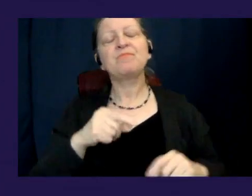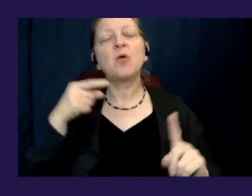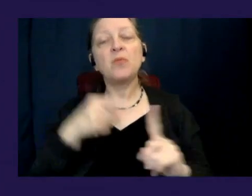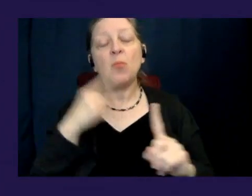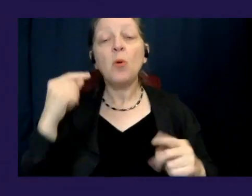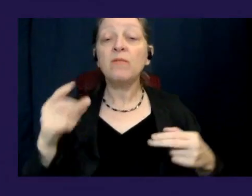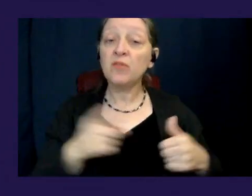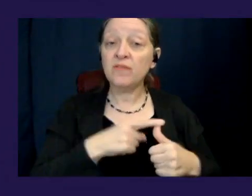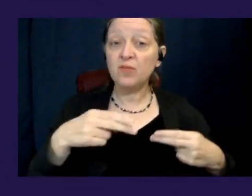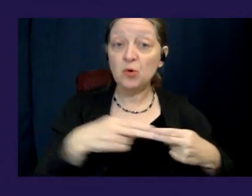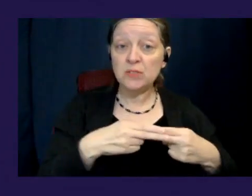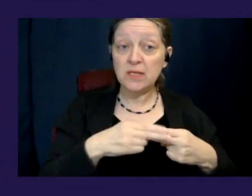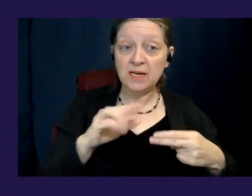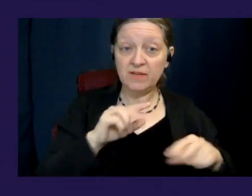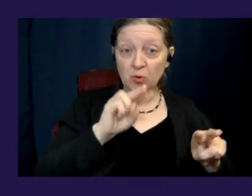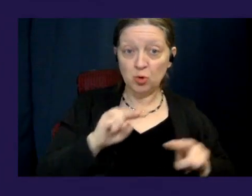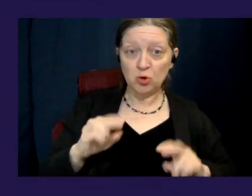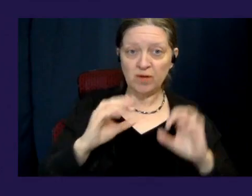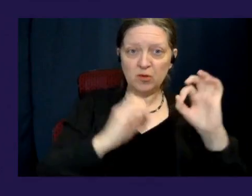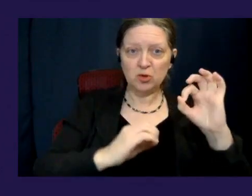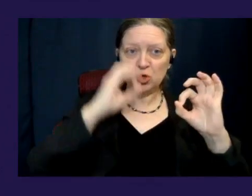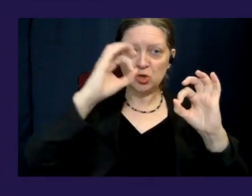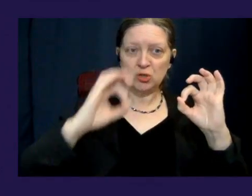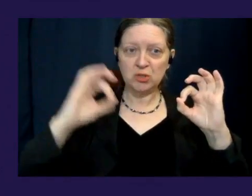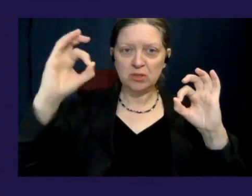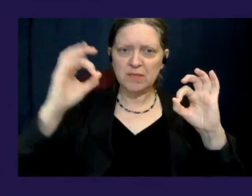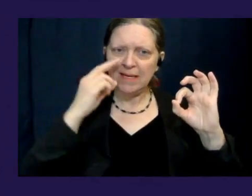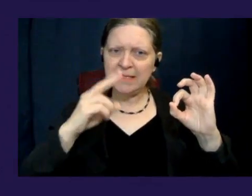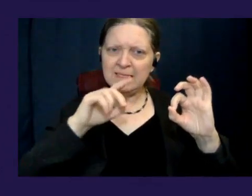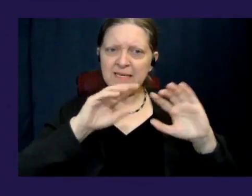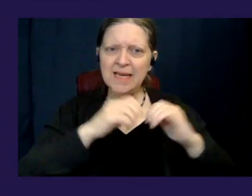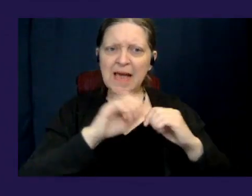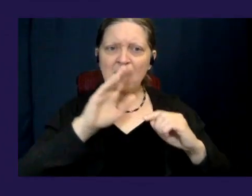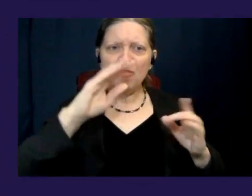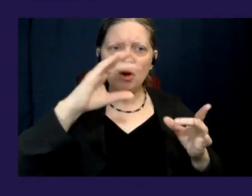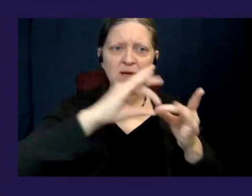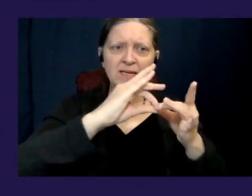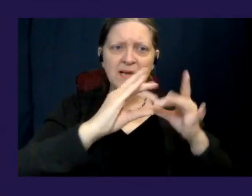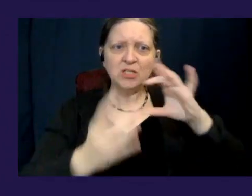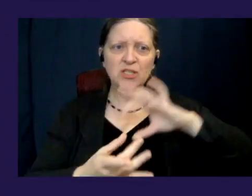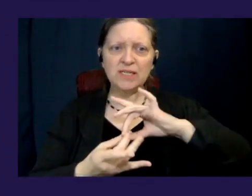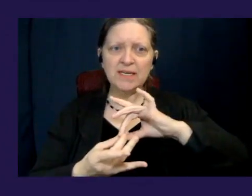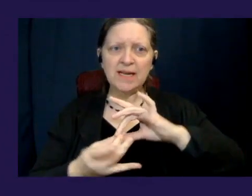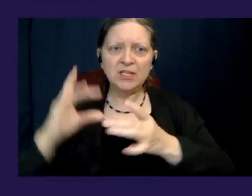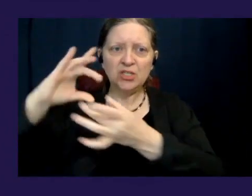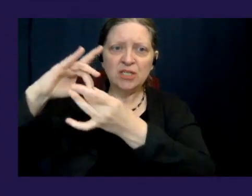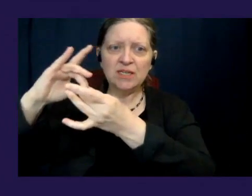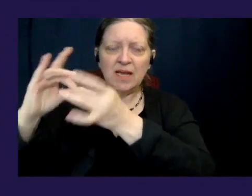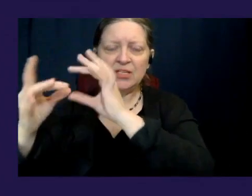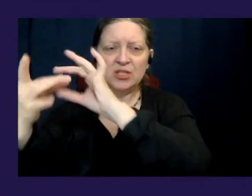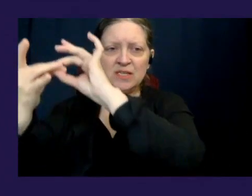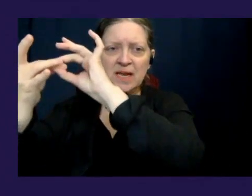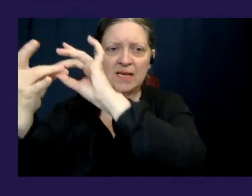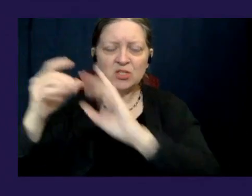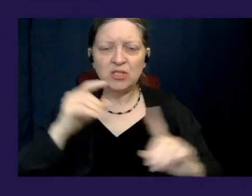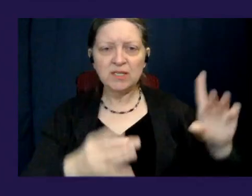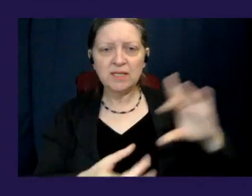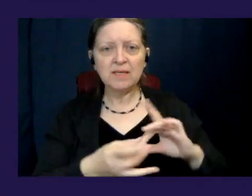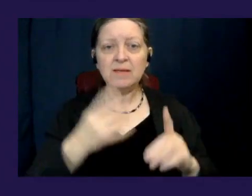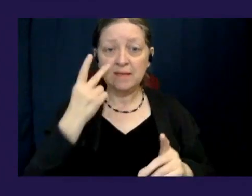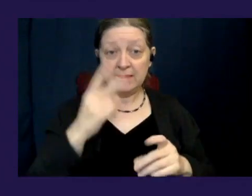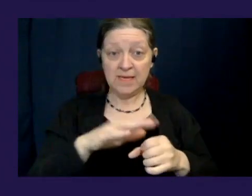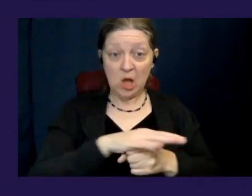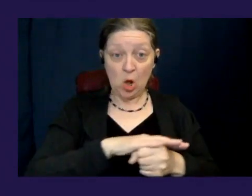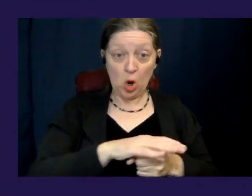if you look at these circles, look at how they're connected to each other. Look how local communities, so communities